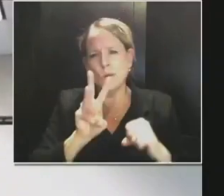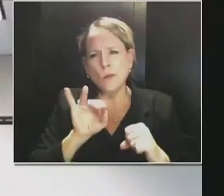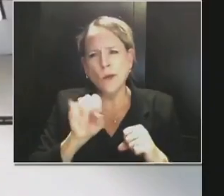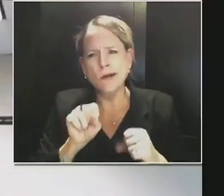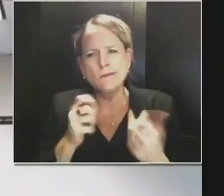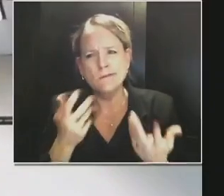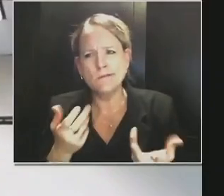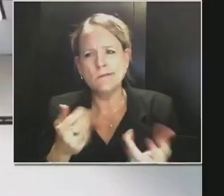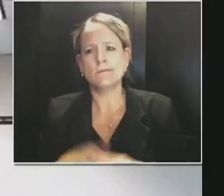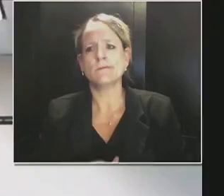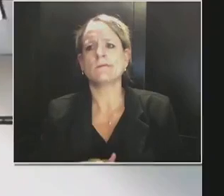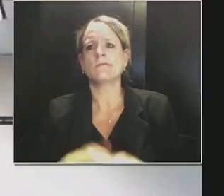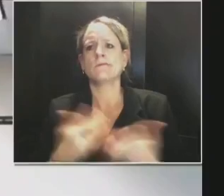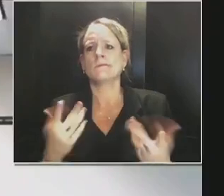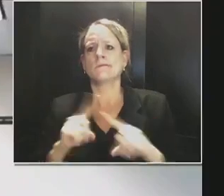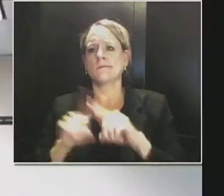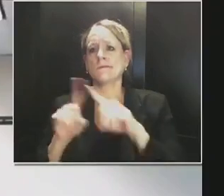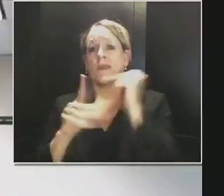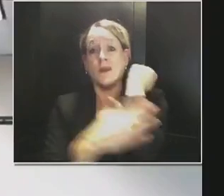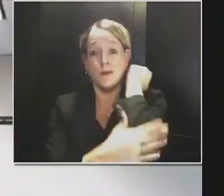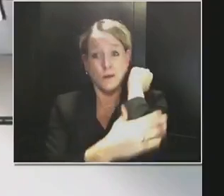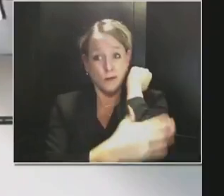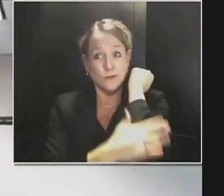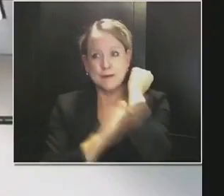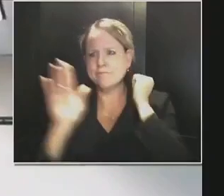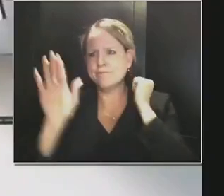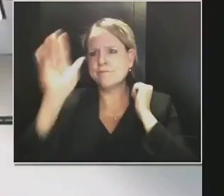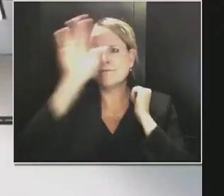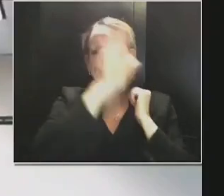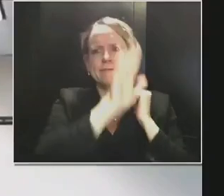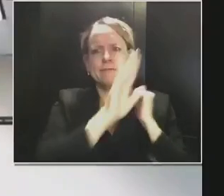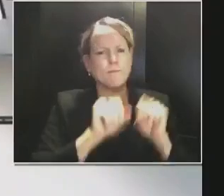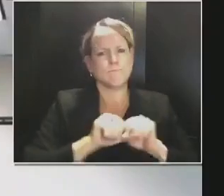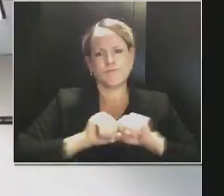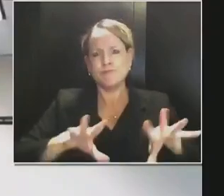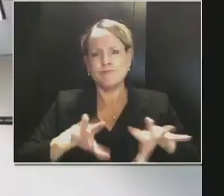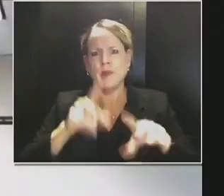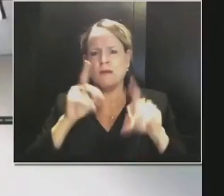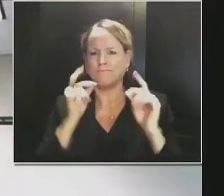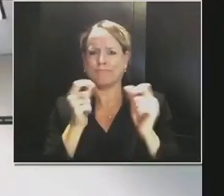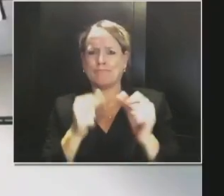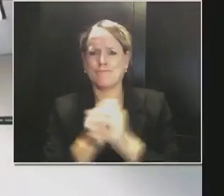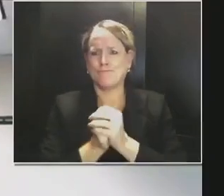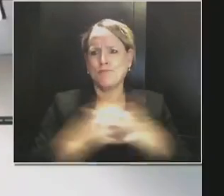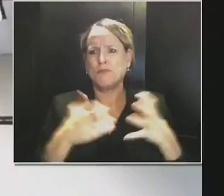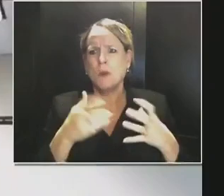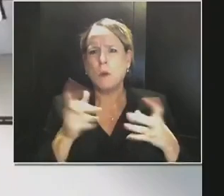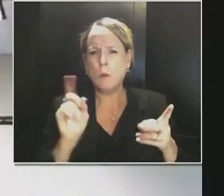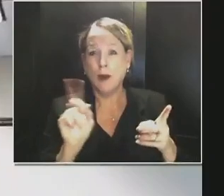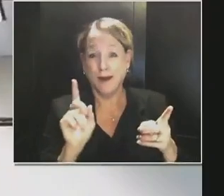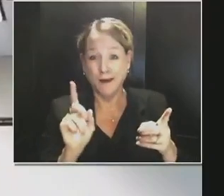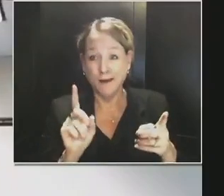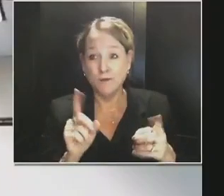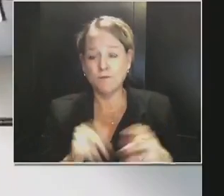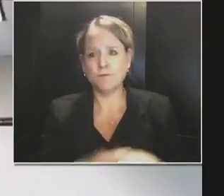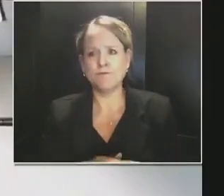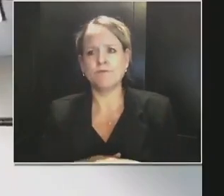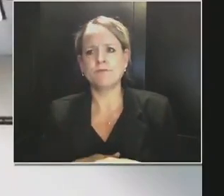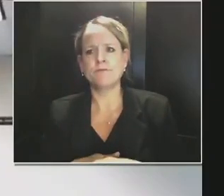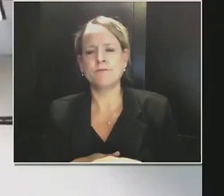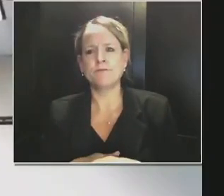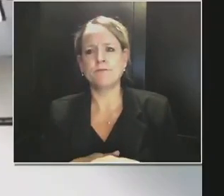level and maps combines both geographic data at the county level with